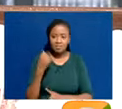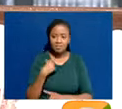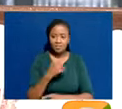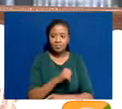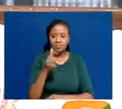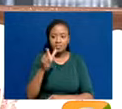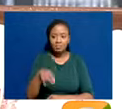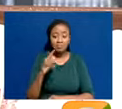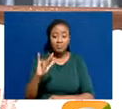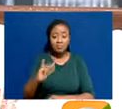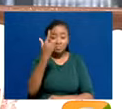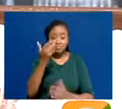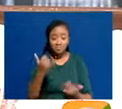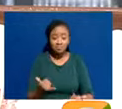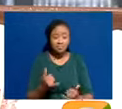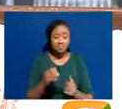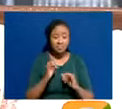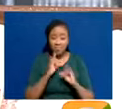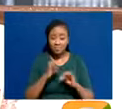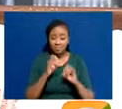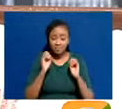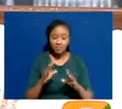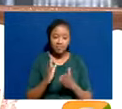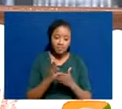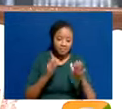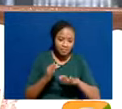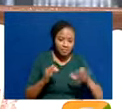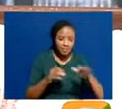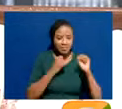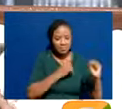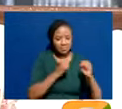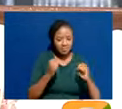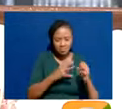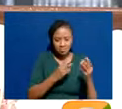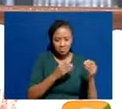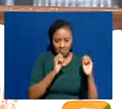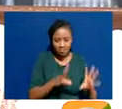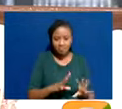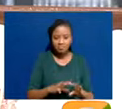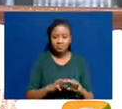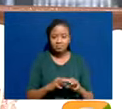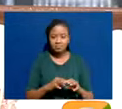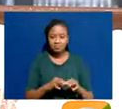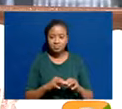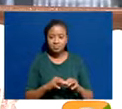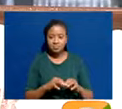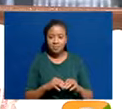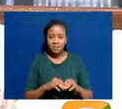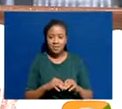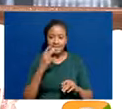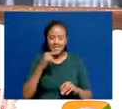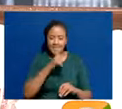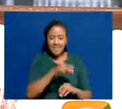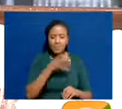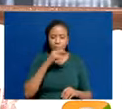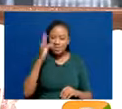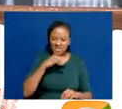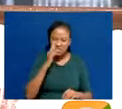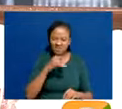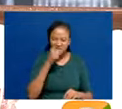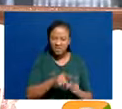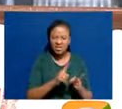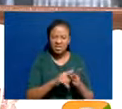different. So there are parts that have been a bit more challenging, like pipeline, for instance, because it's a sewer and